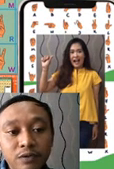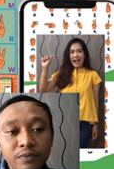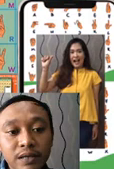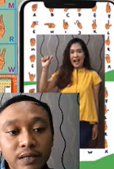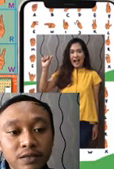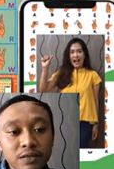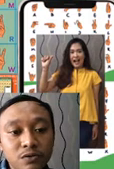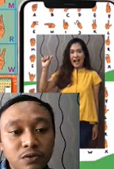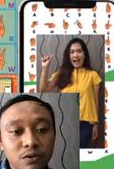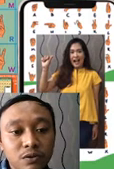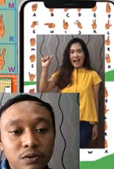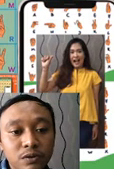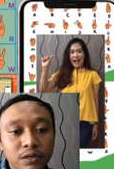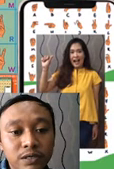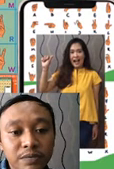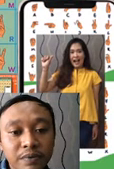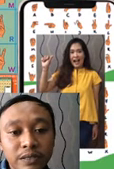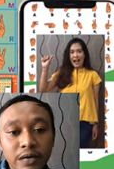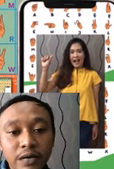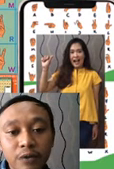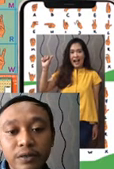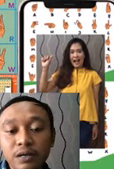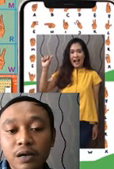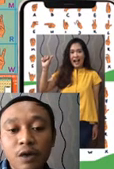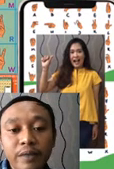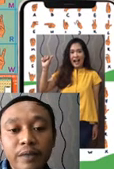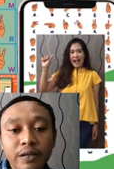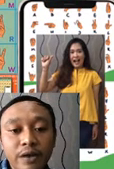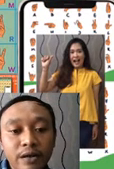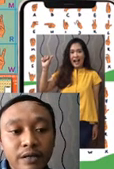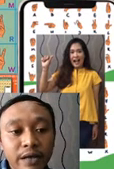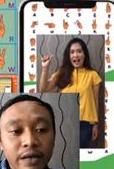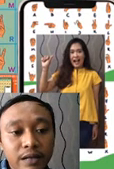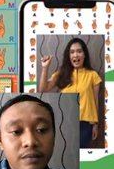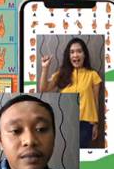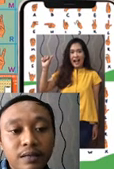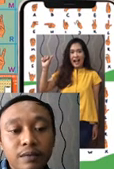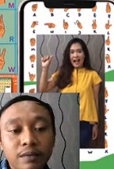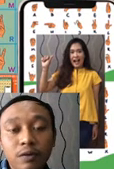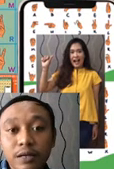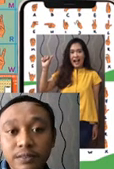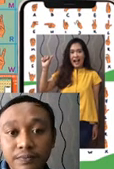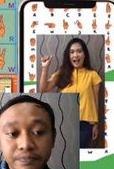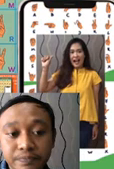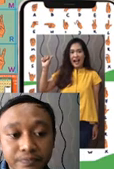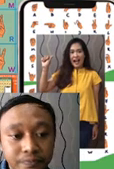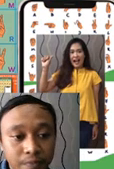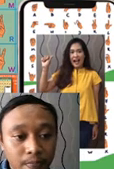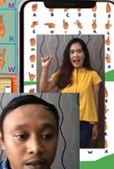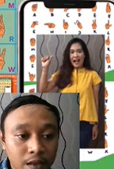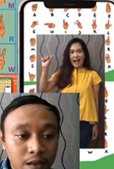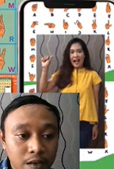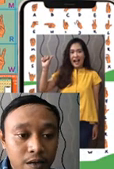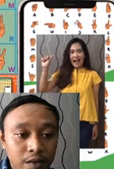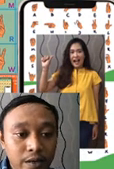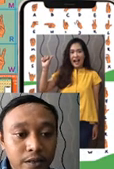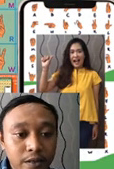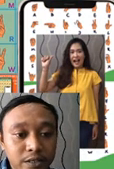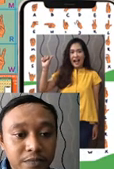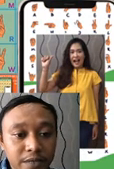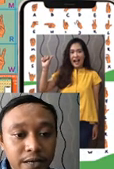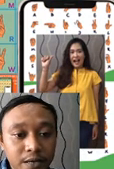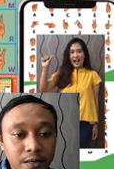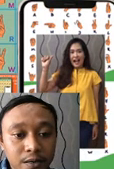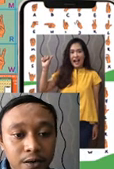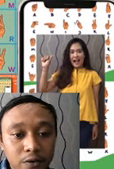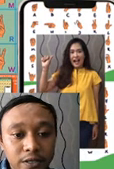are two buttons to go the CB material with augmented reality and a button about us. In the